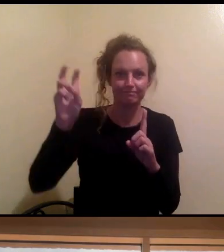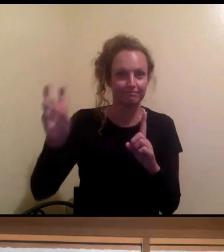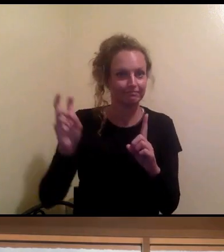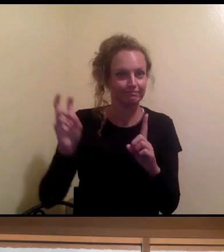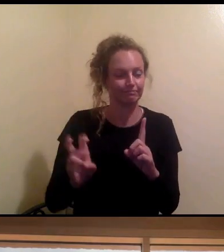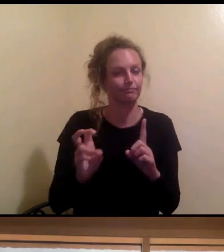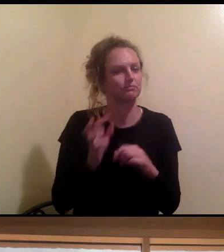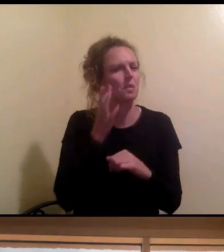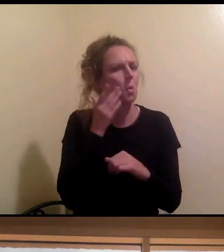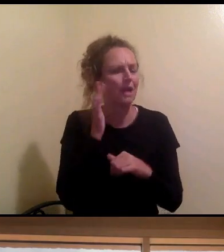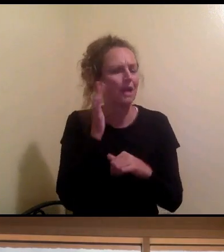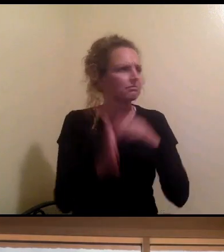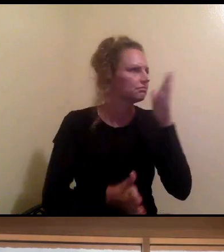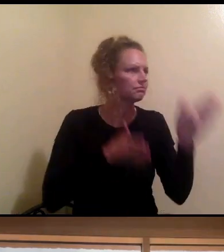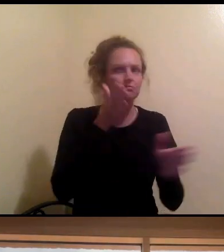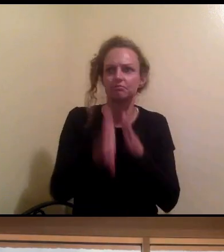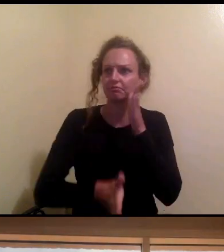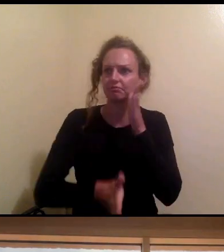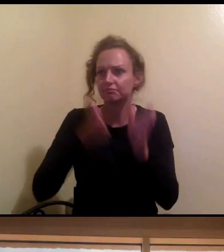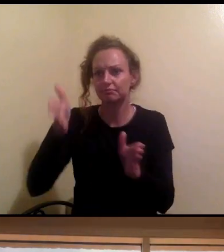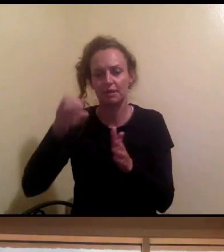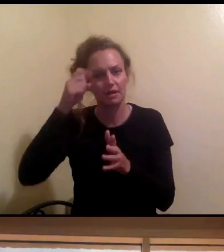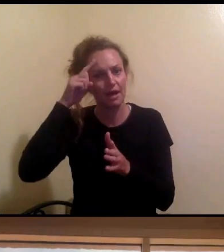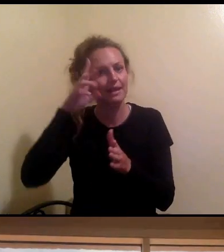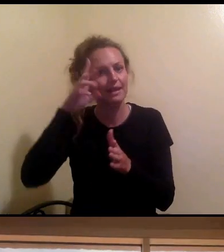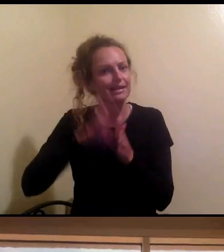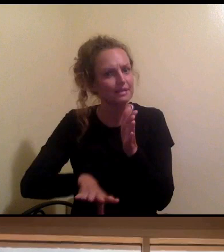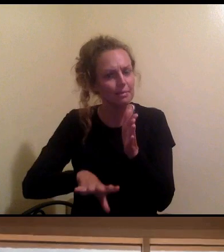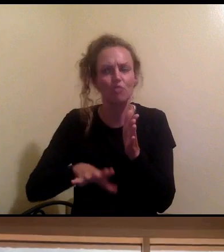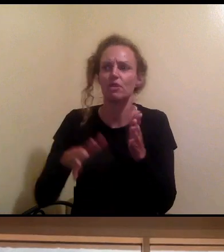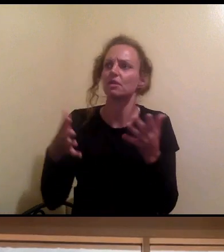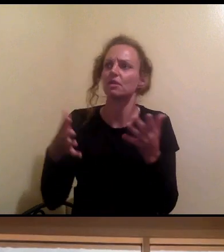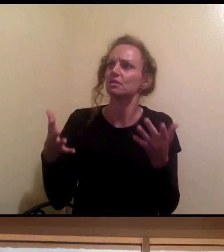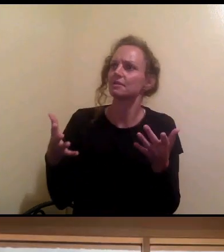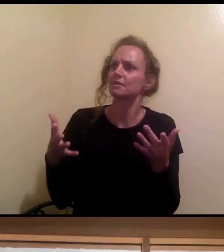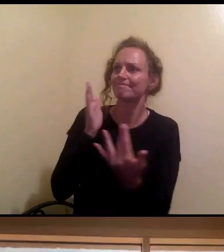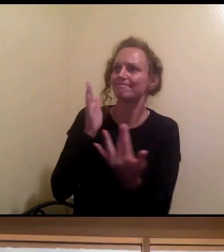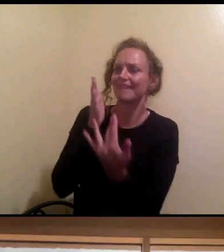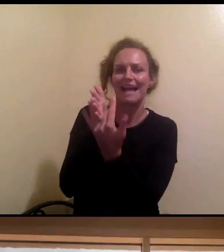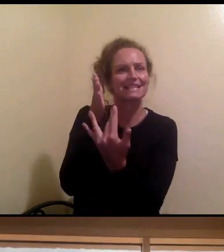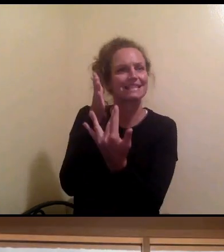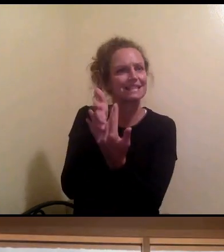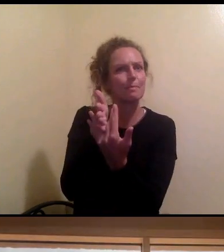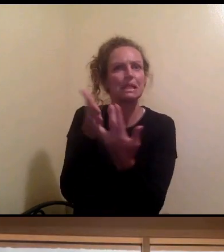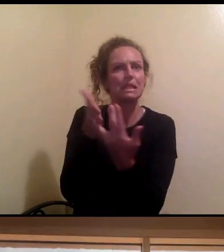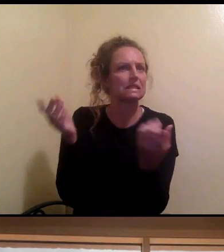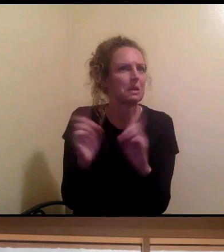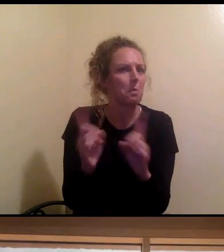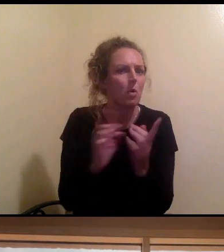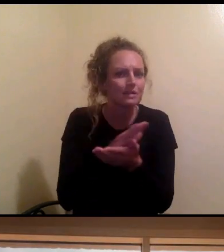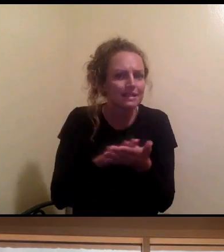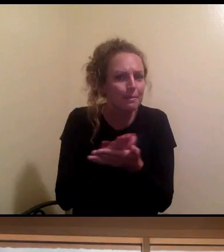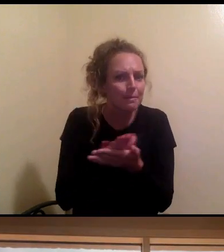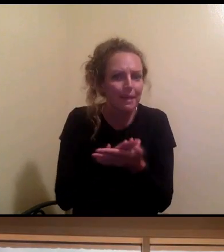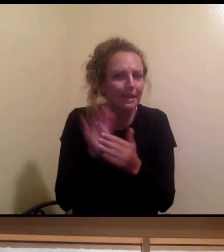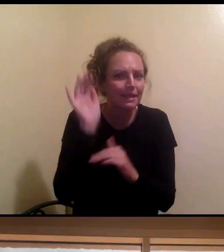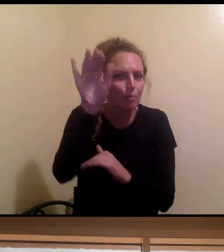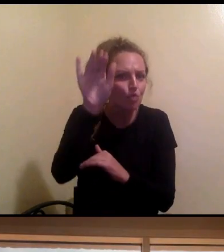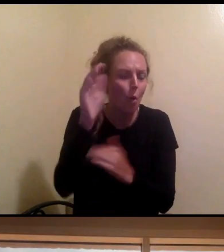able to experience firsthand what accessibility meant. And unfortunately, there are about 1 million